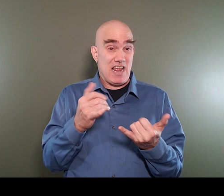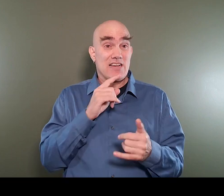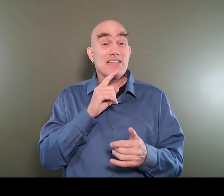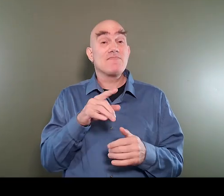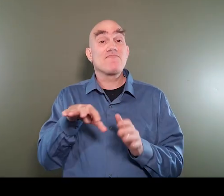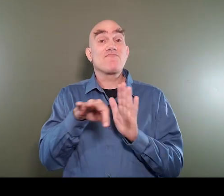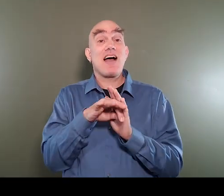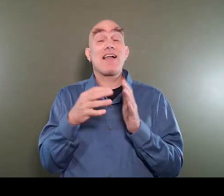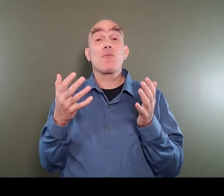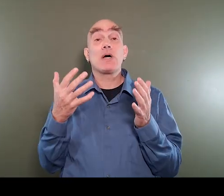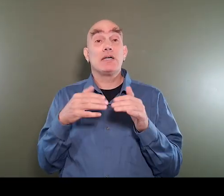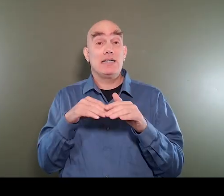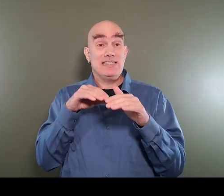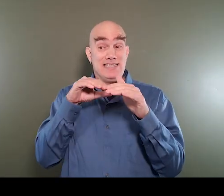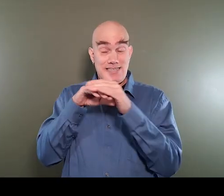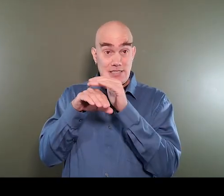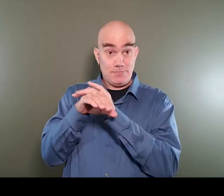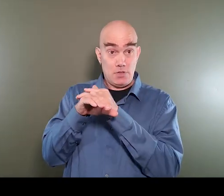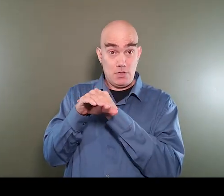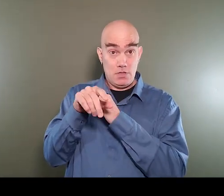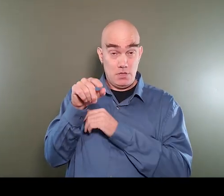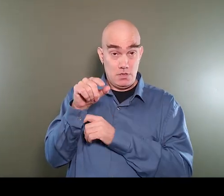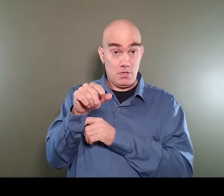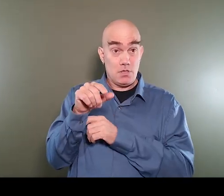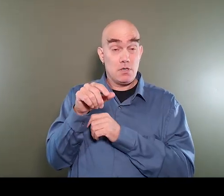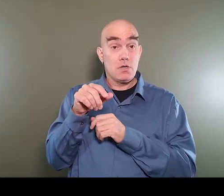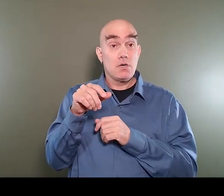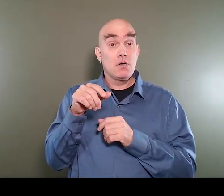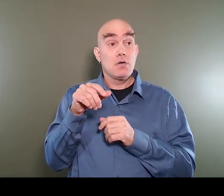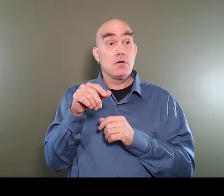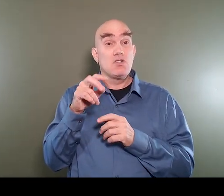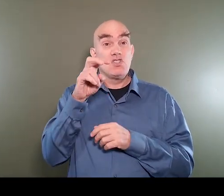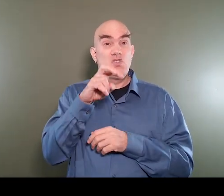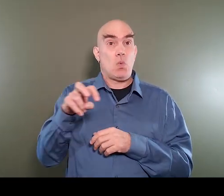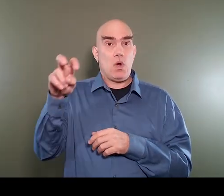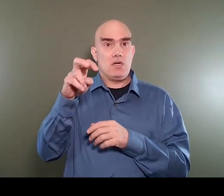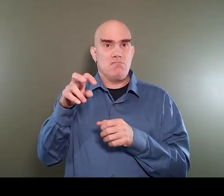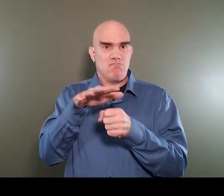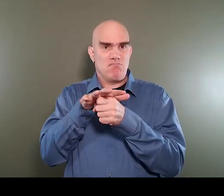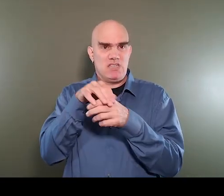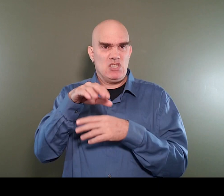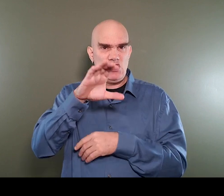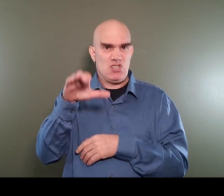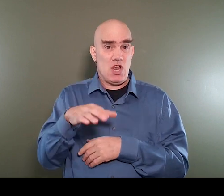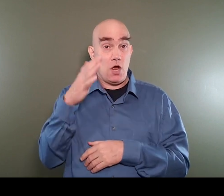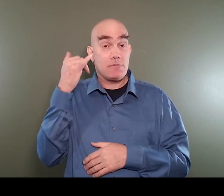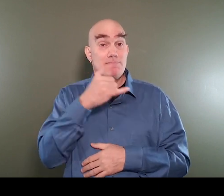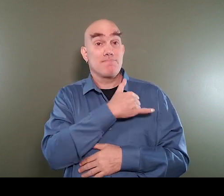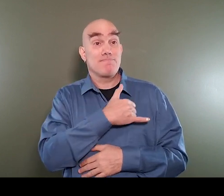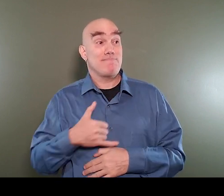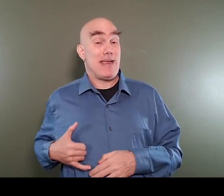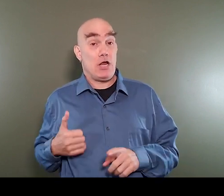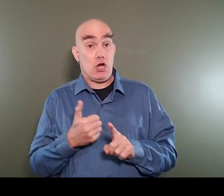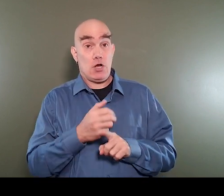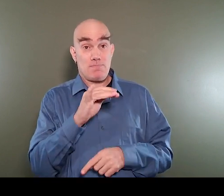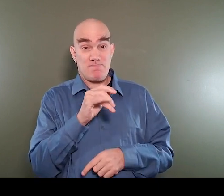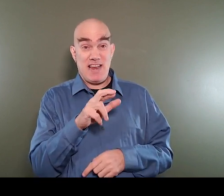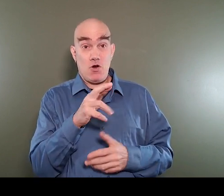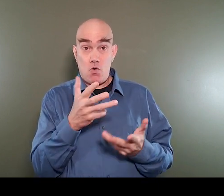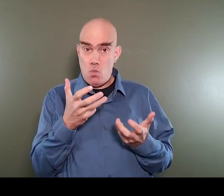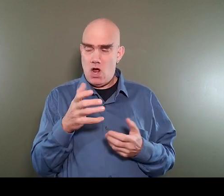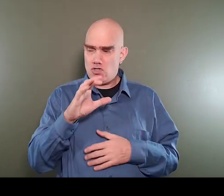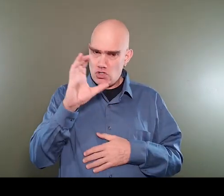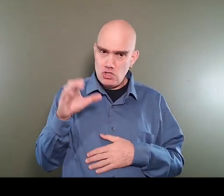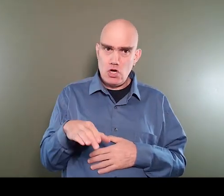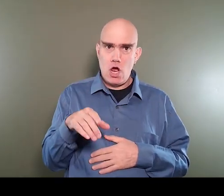right now, is finding accessible tourist venues in Chicago,